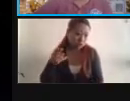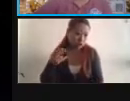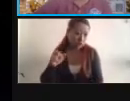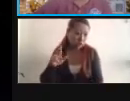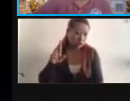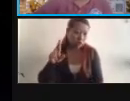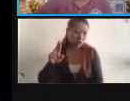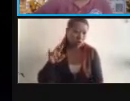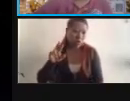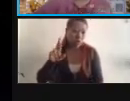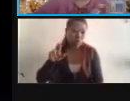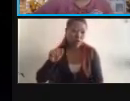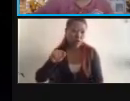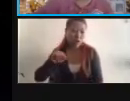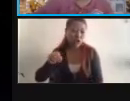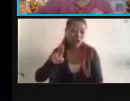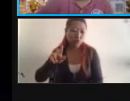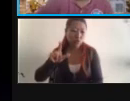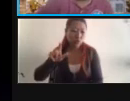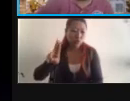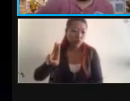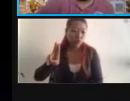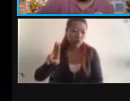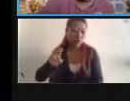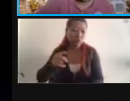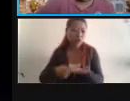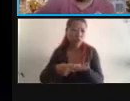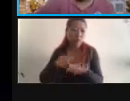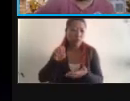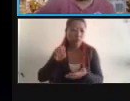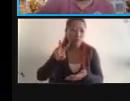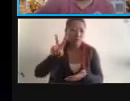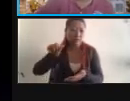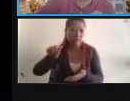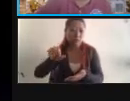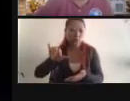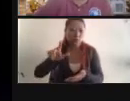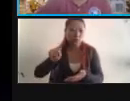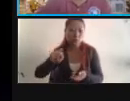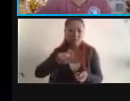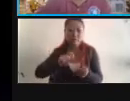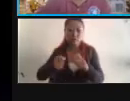suit evolution. So with that, Sudhakar, ball's in your court.